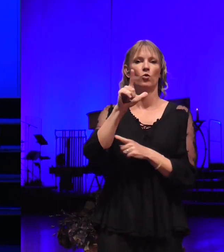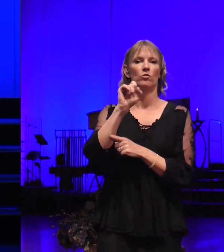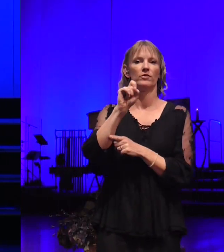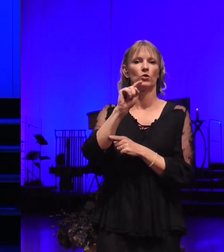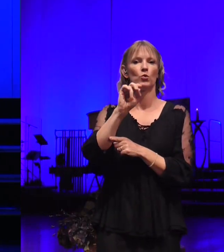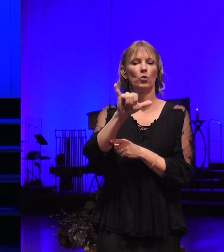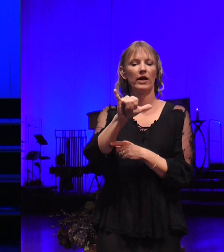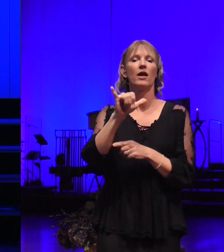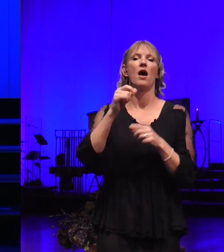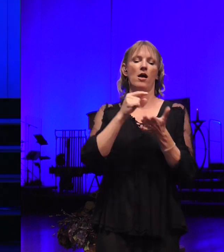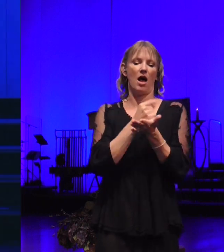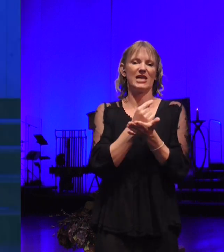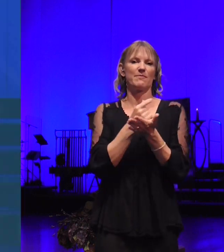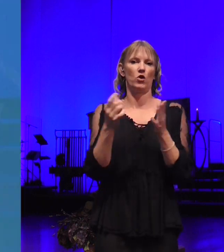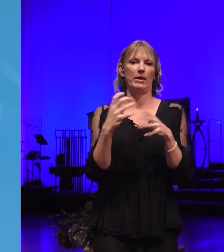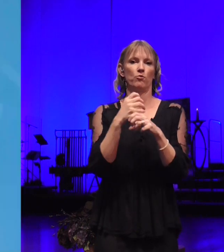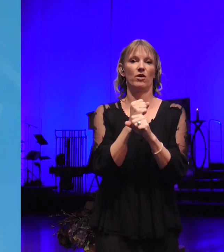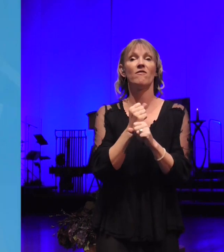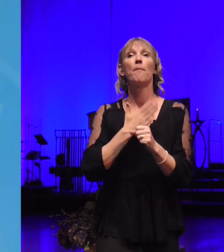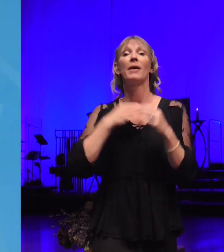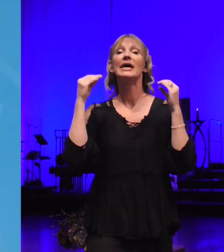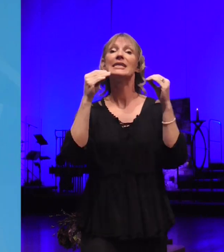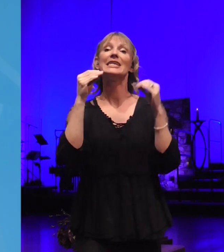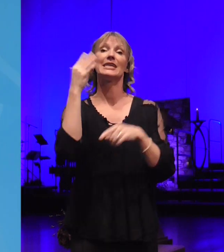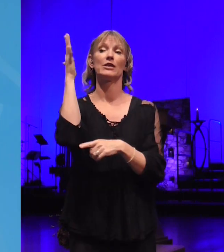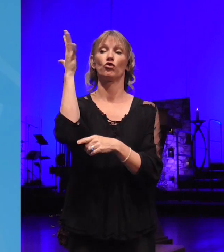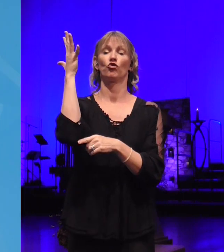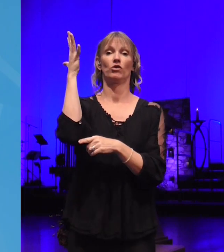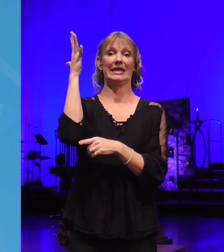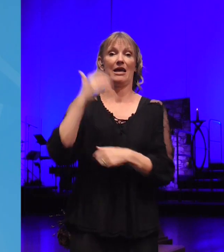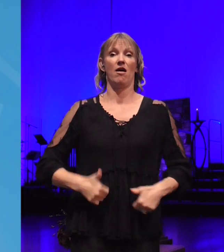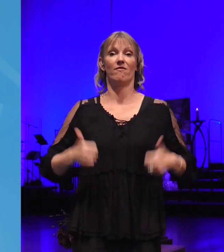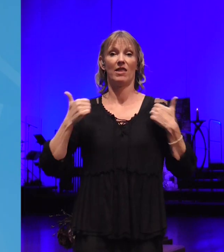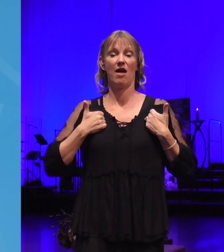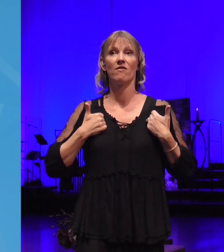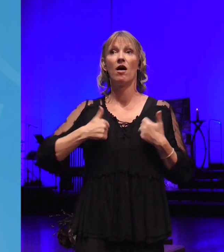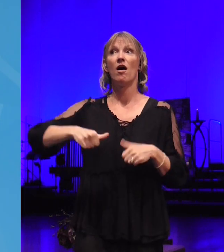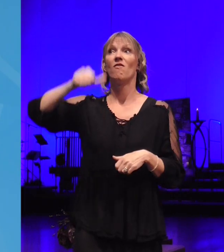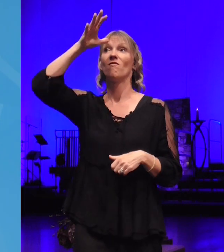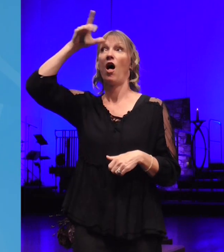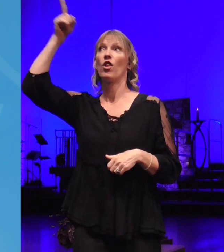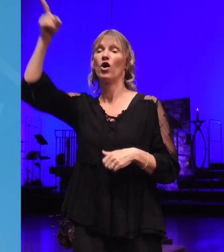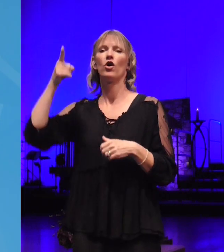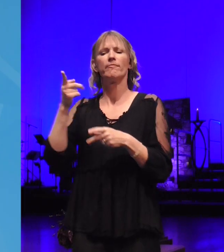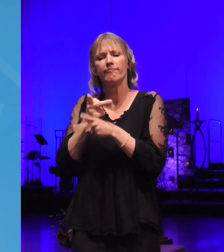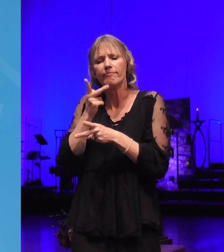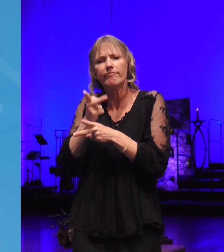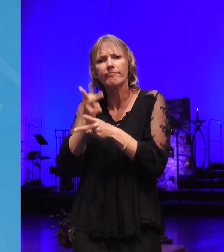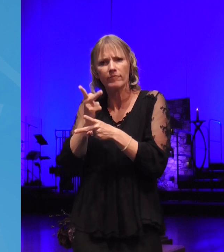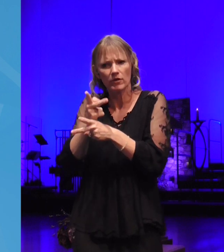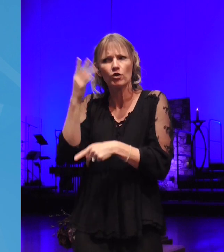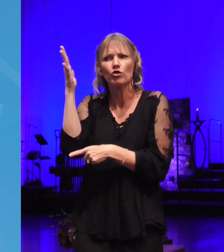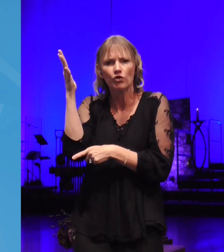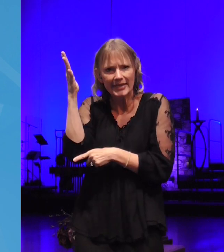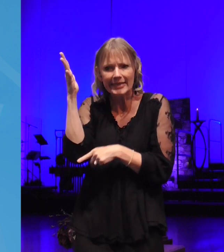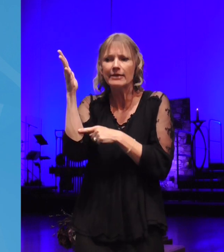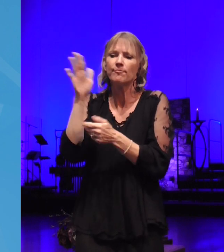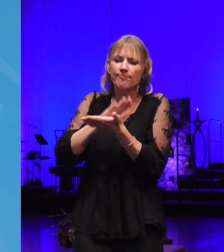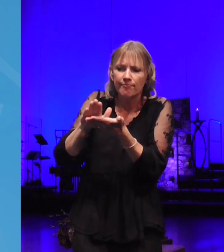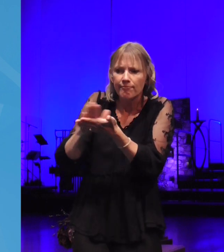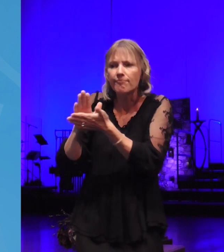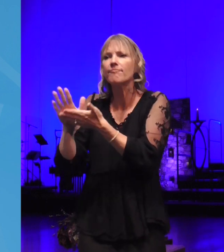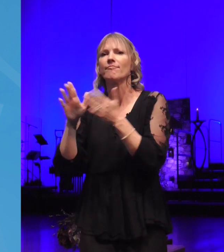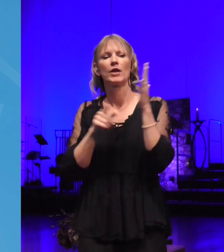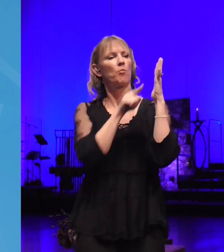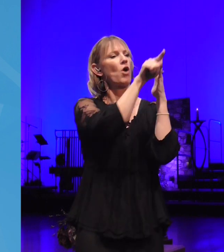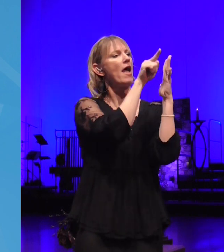in Brief. My teaching is the tree of life. The Father is he who cultivates the tree. He cleans and grooms